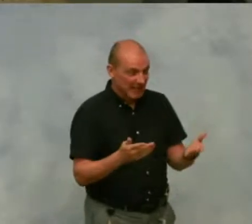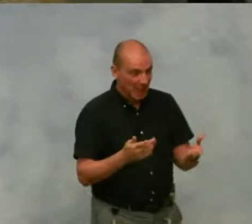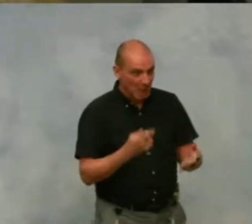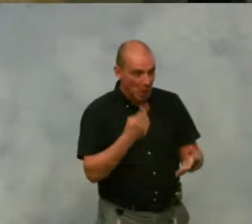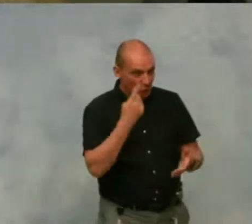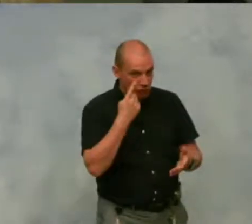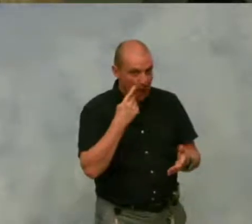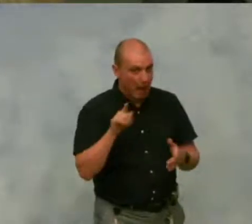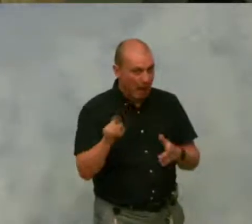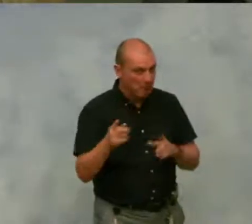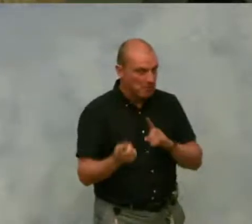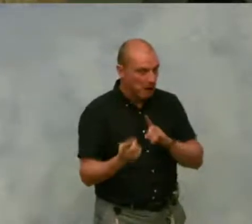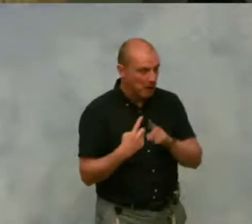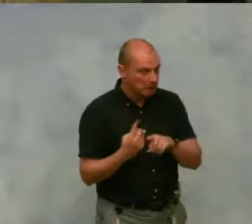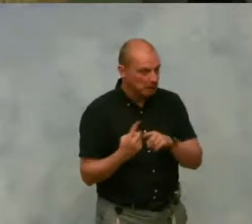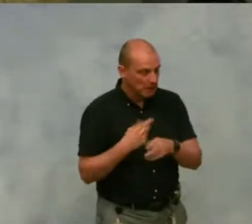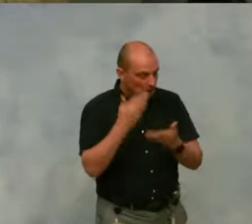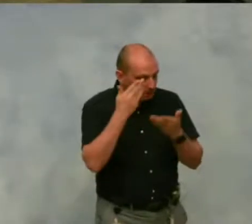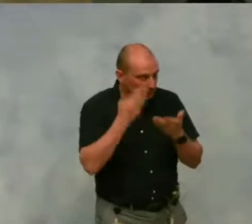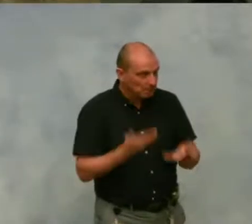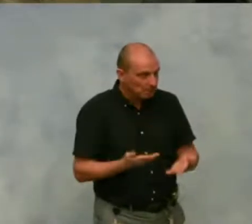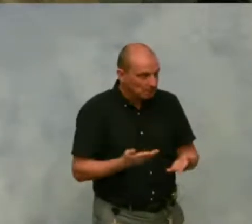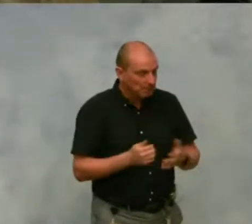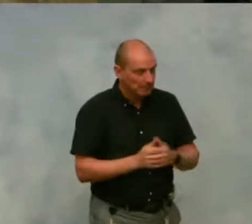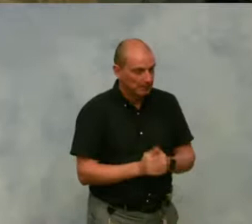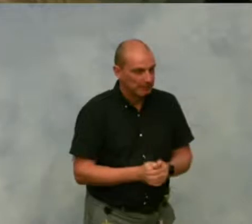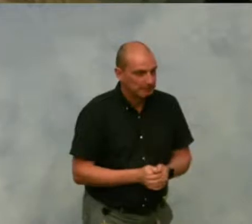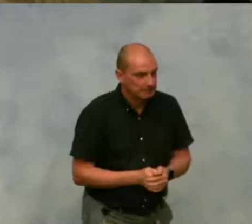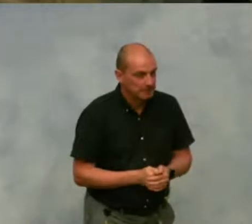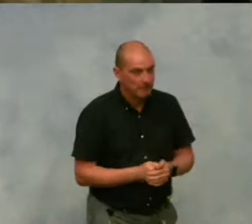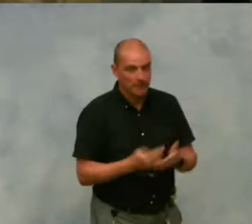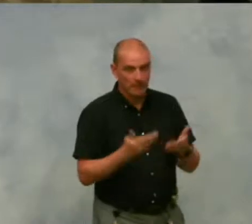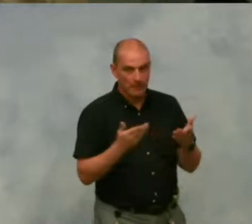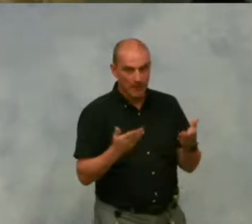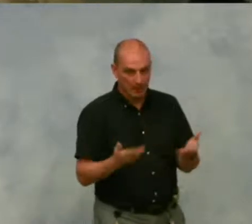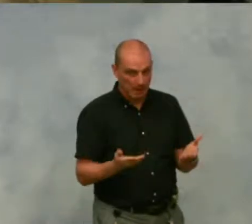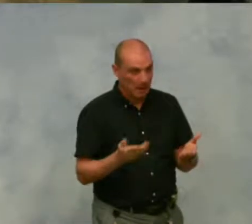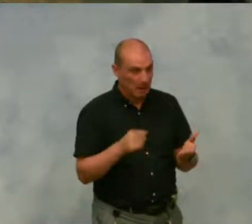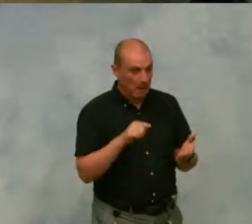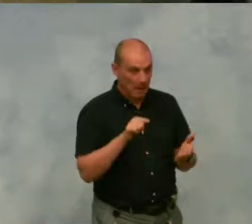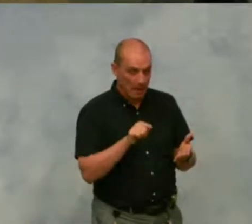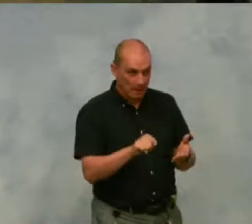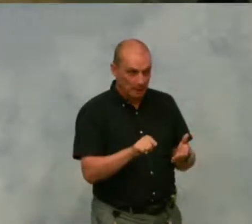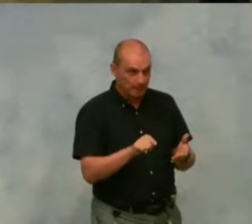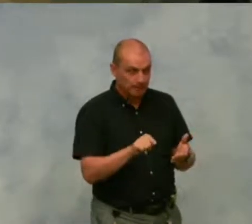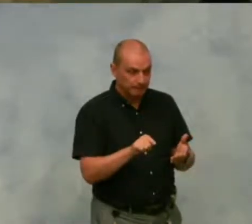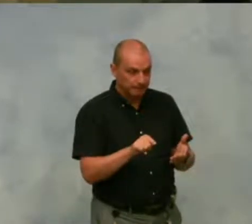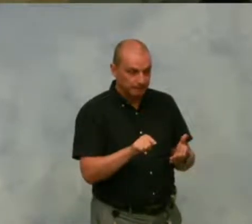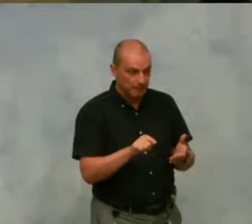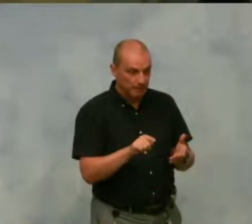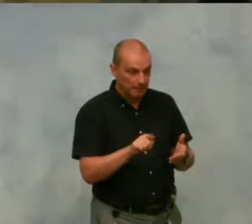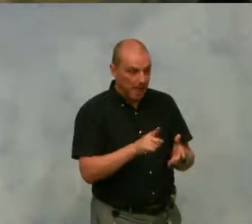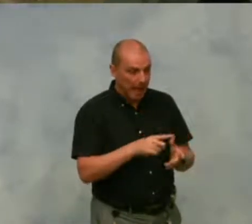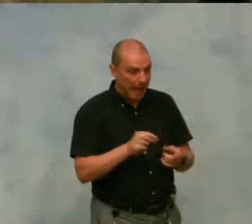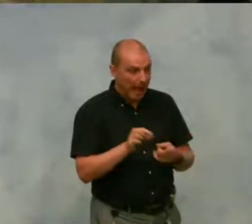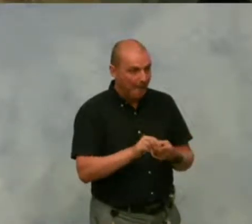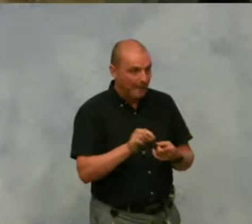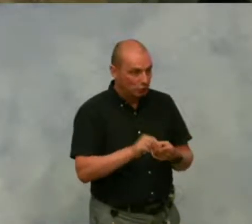we go along. It was just the size of the application upgrades. I was looking at it and it was